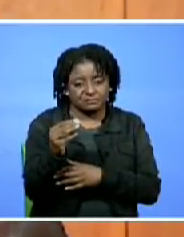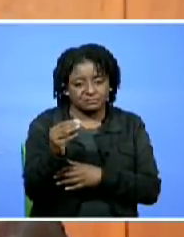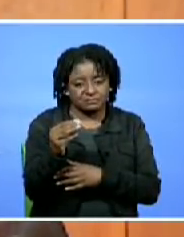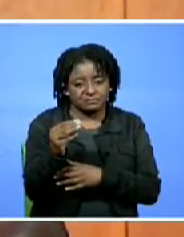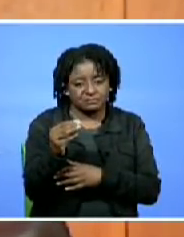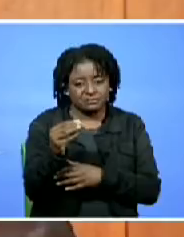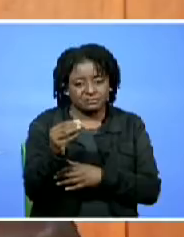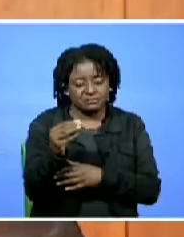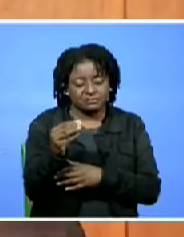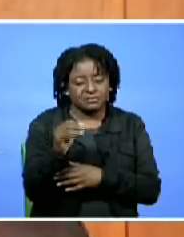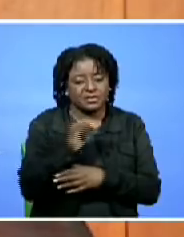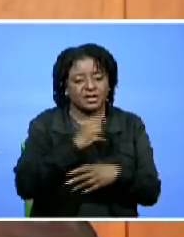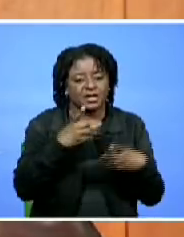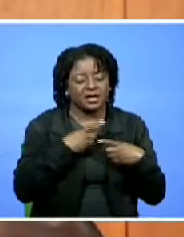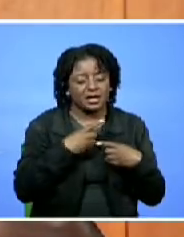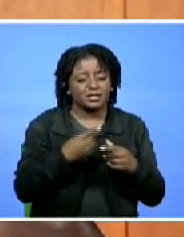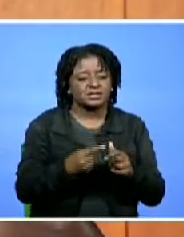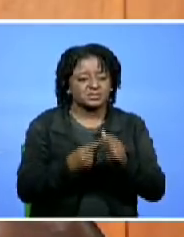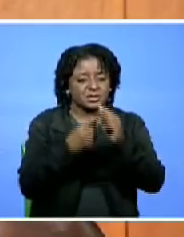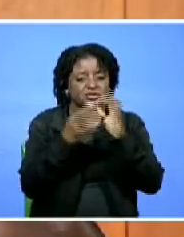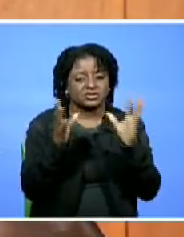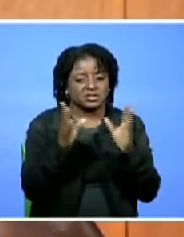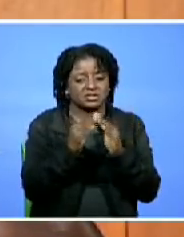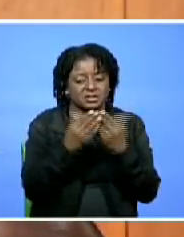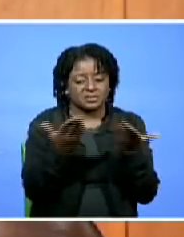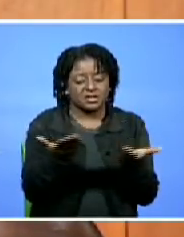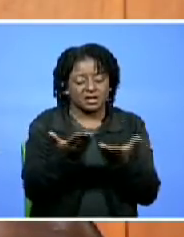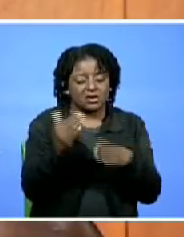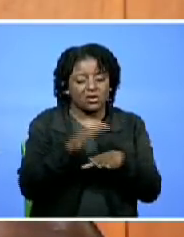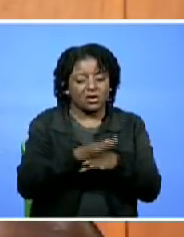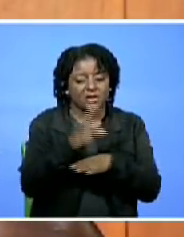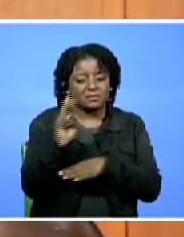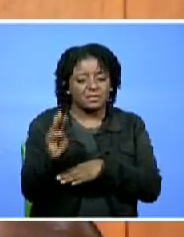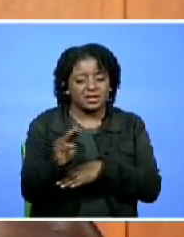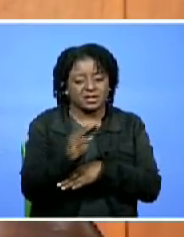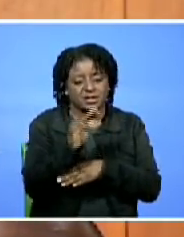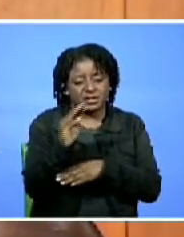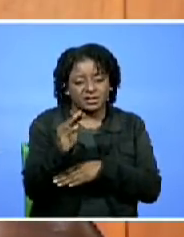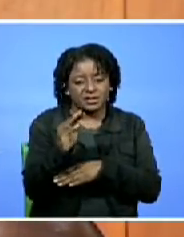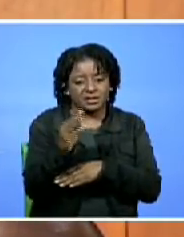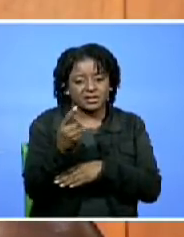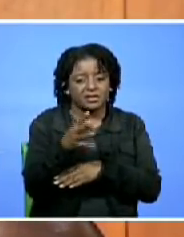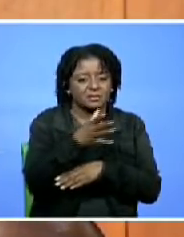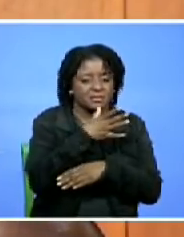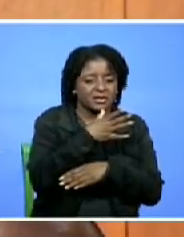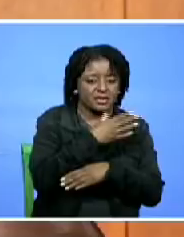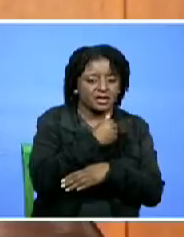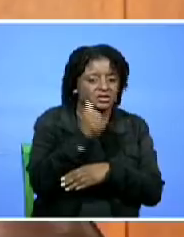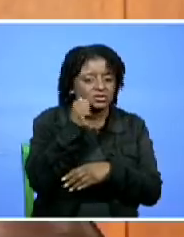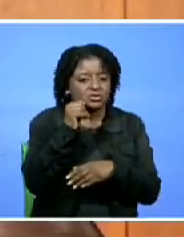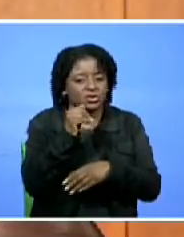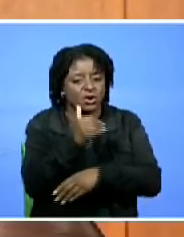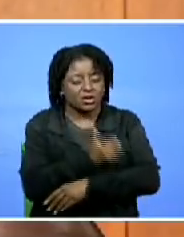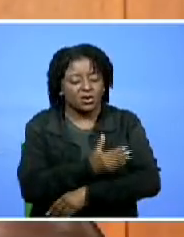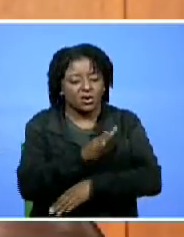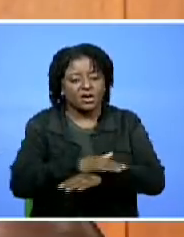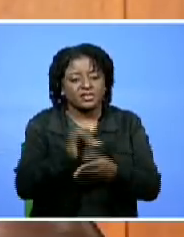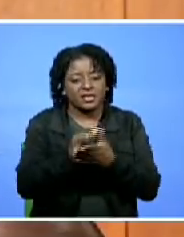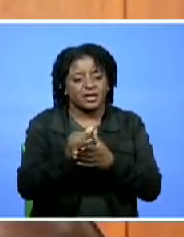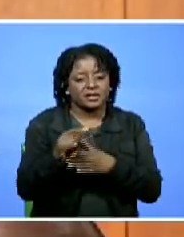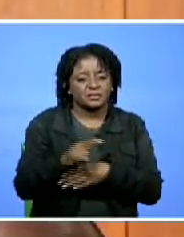As a matter of fact, I had a special assembly here on Monday, and the mother and daughter on that plane